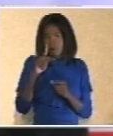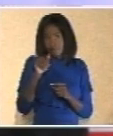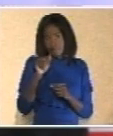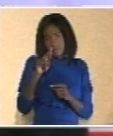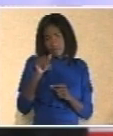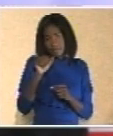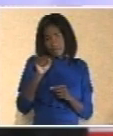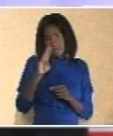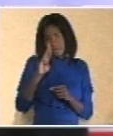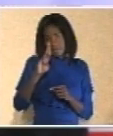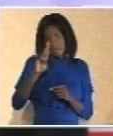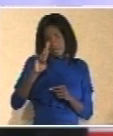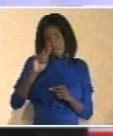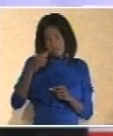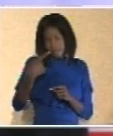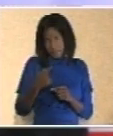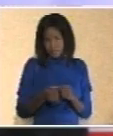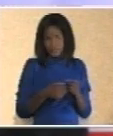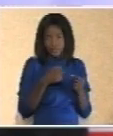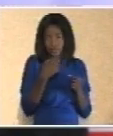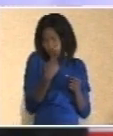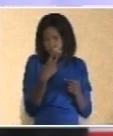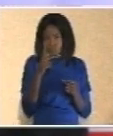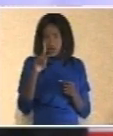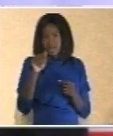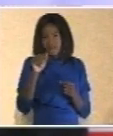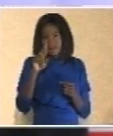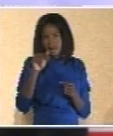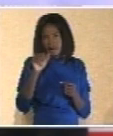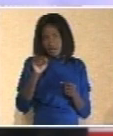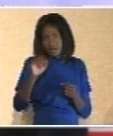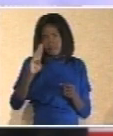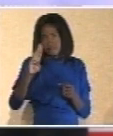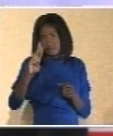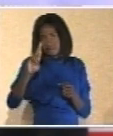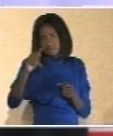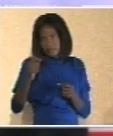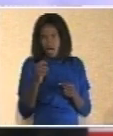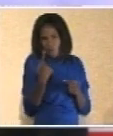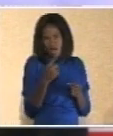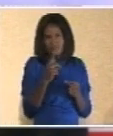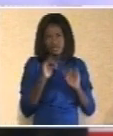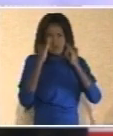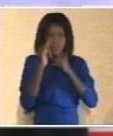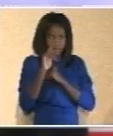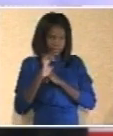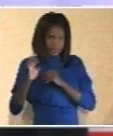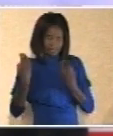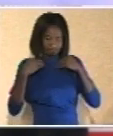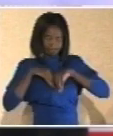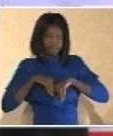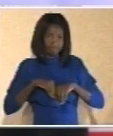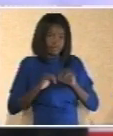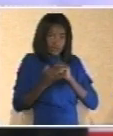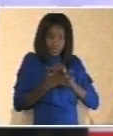Karasbear, and 1 from, 2 is from Karasbear, sorry, and 1 from Keetmanshoop.